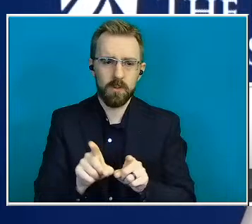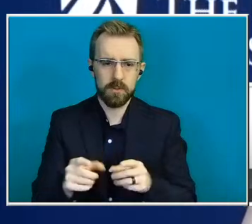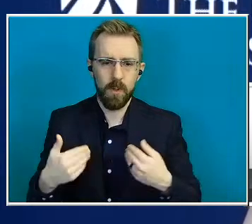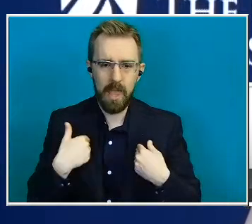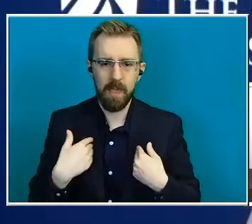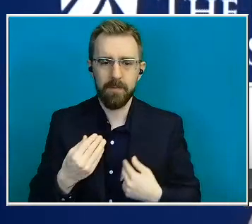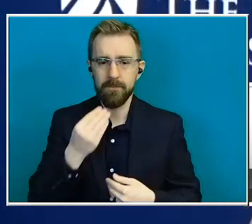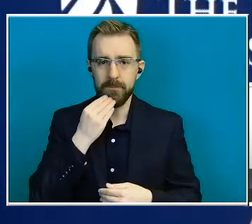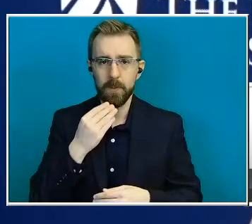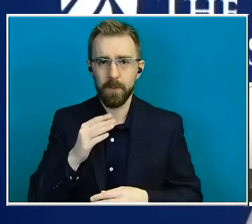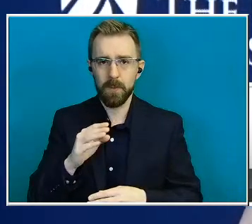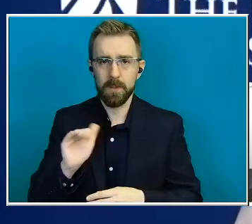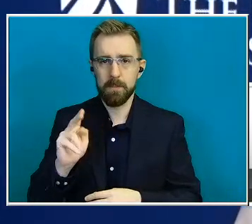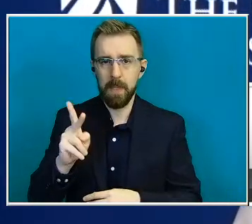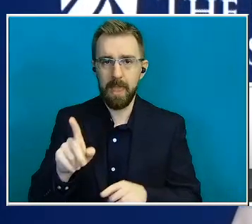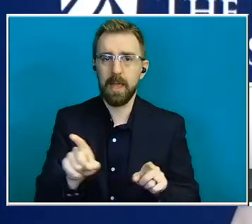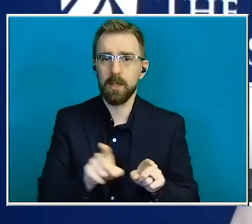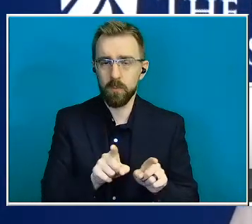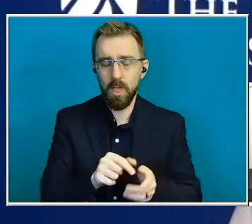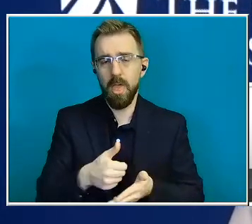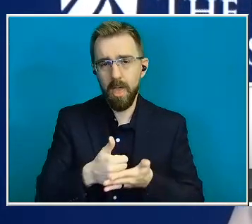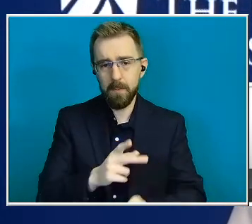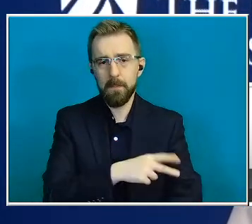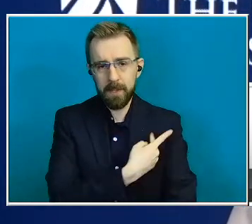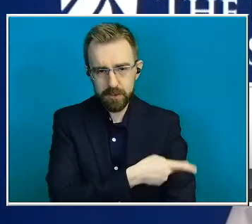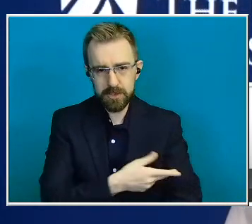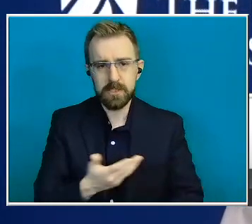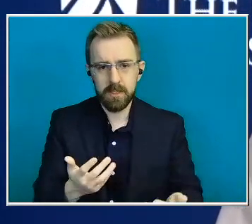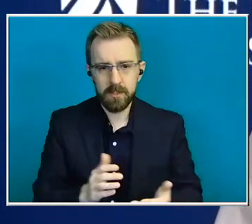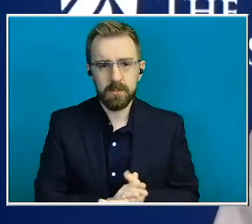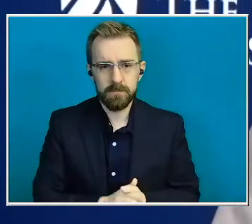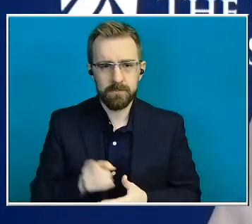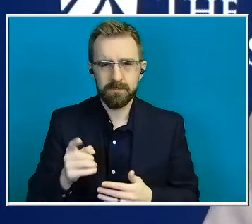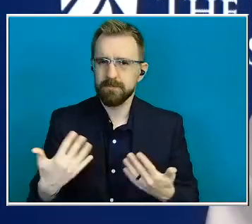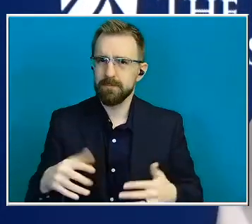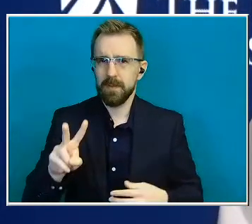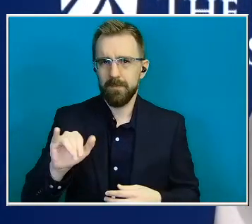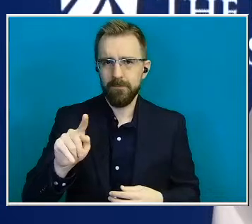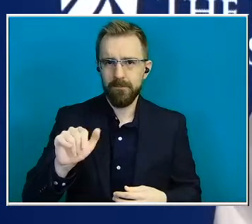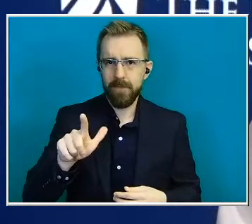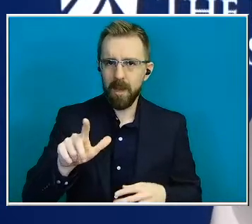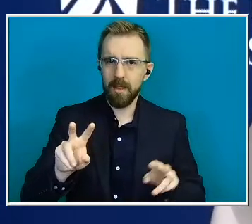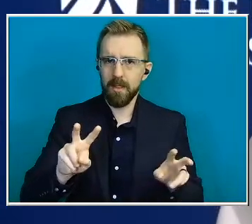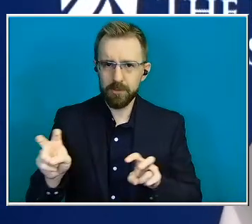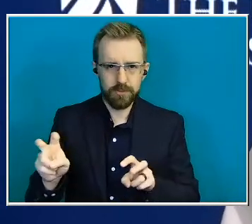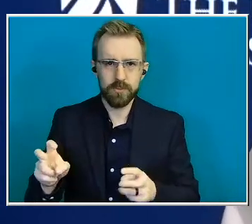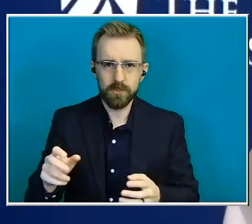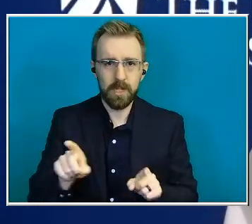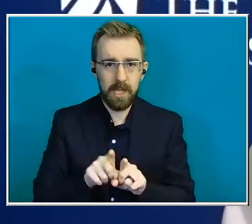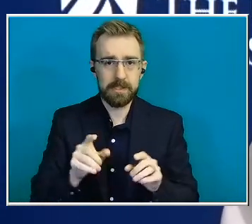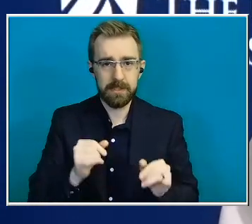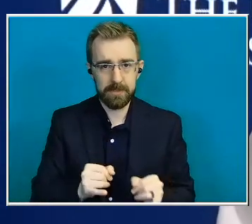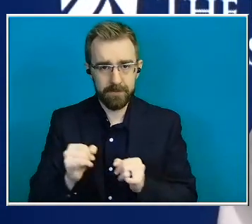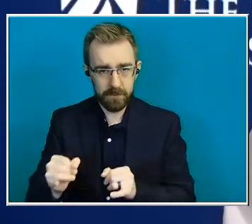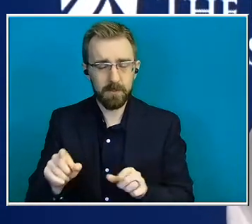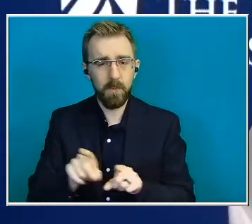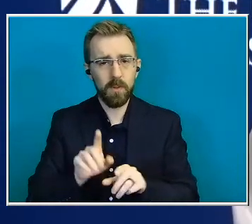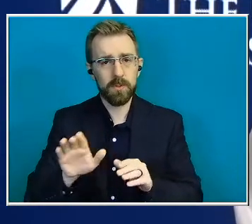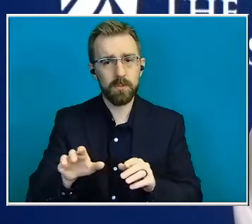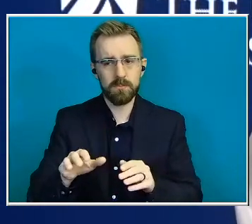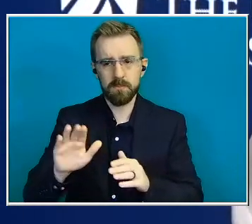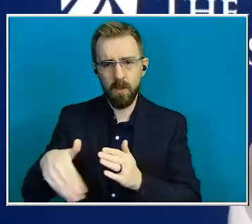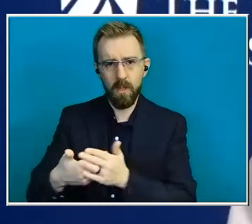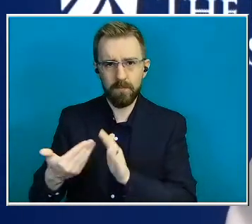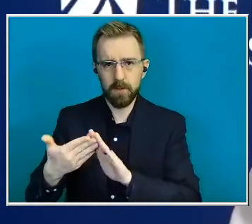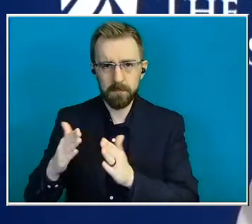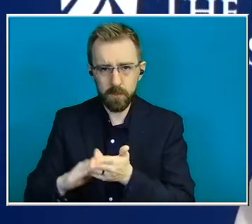well to help with our patients. This is such a vital issue as an individual, but as a community, and this is one of